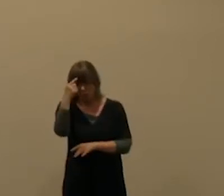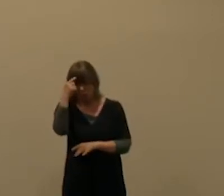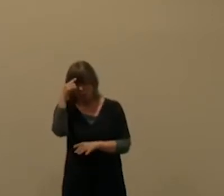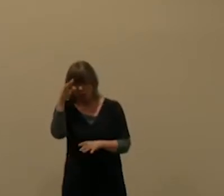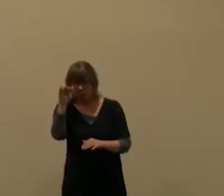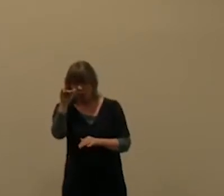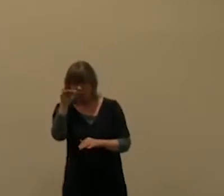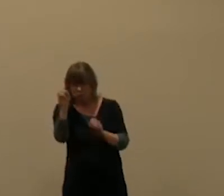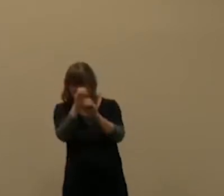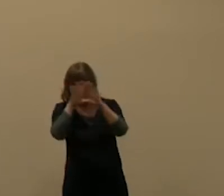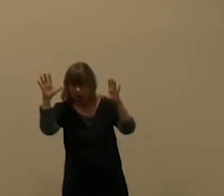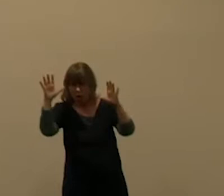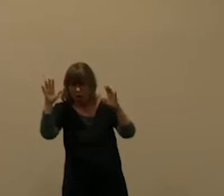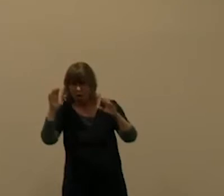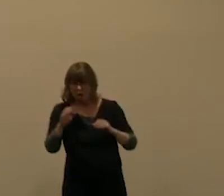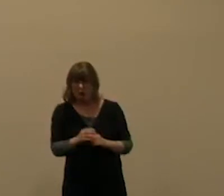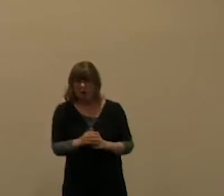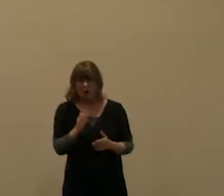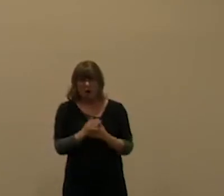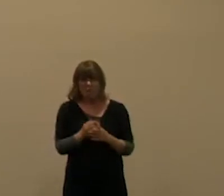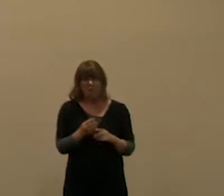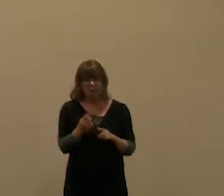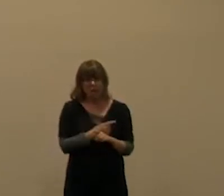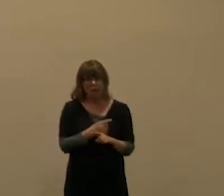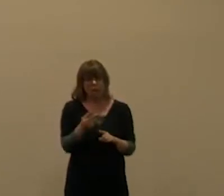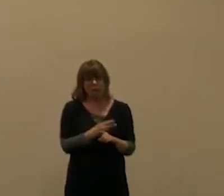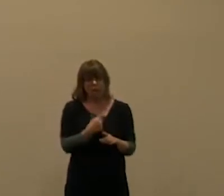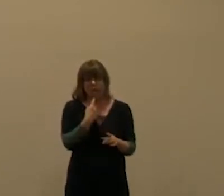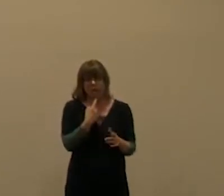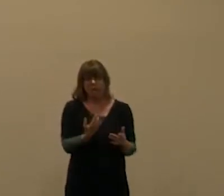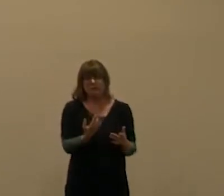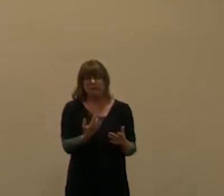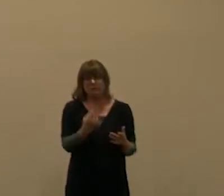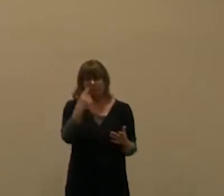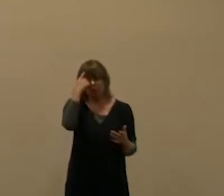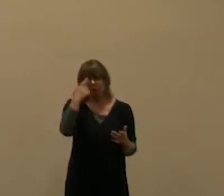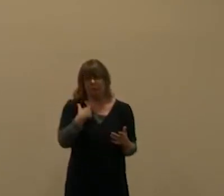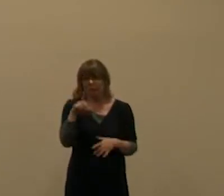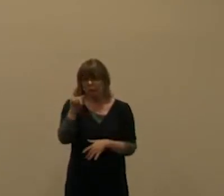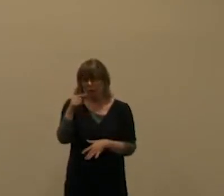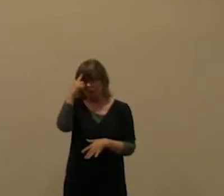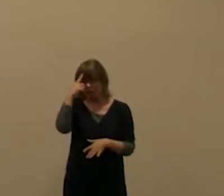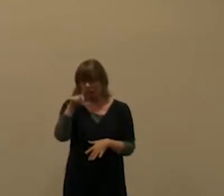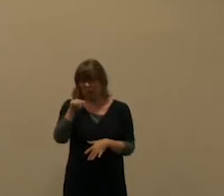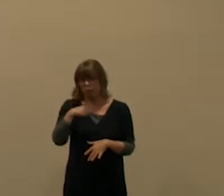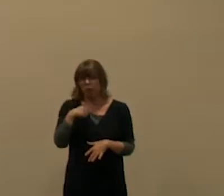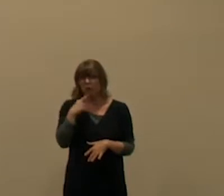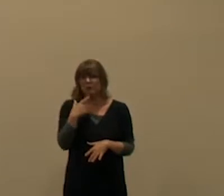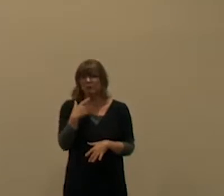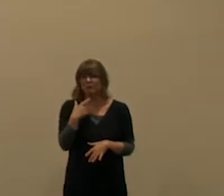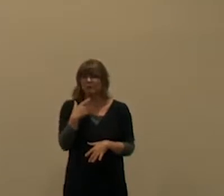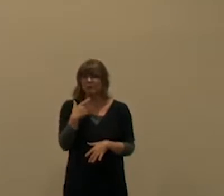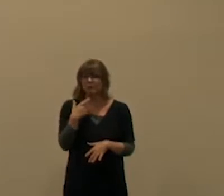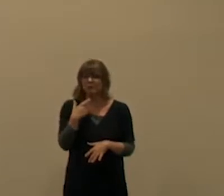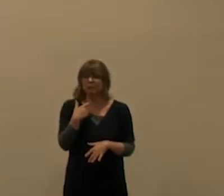thinking, future vision, actually last week or 2 weeks said, I think in a tweet even, like, yeah, it's been all fun and